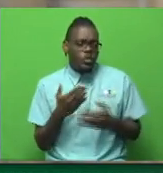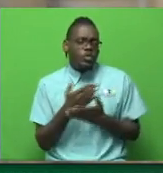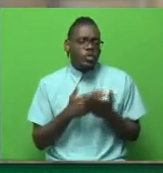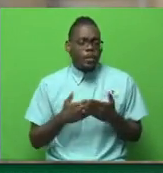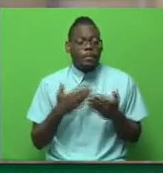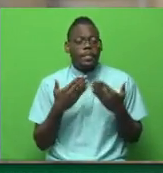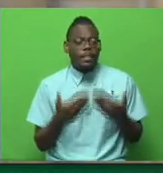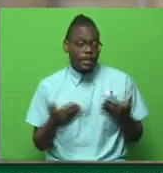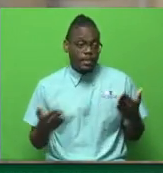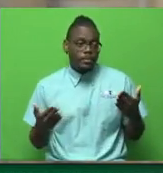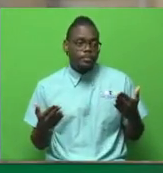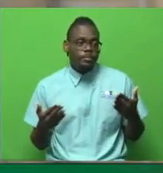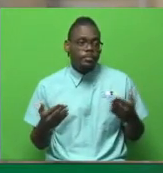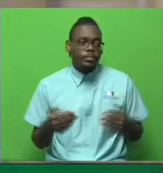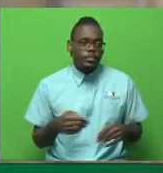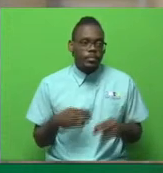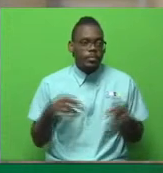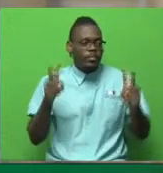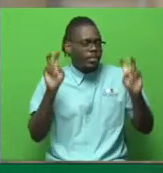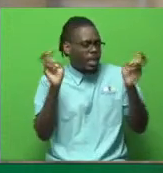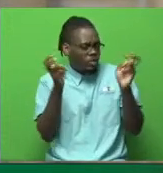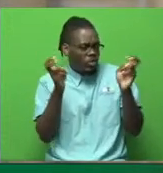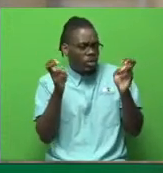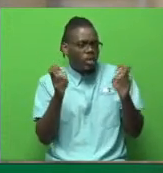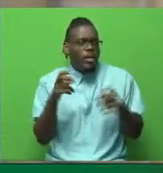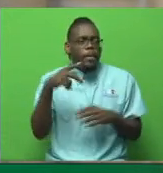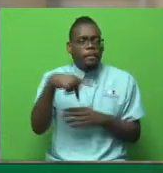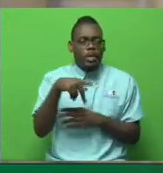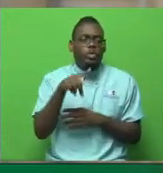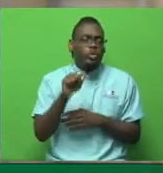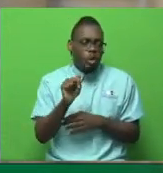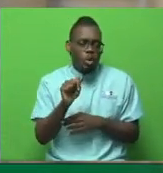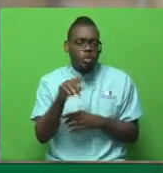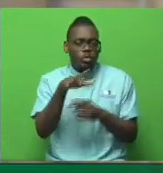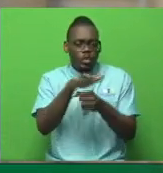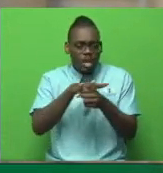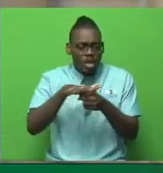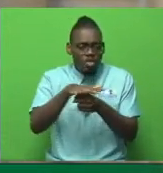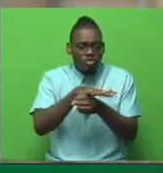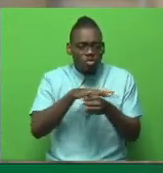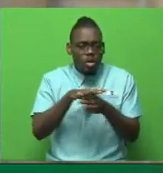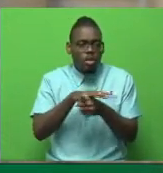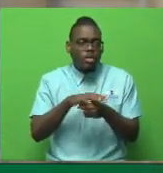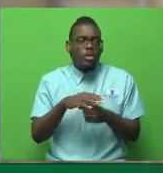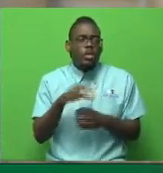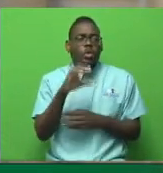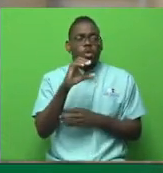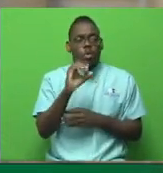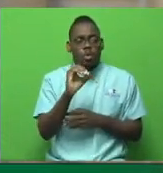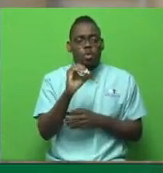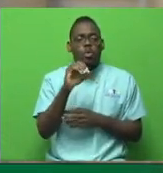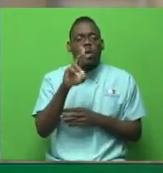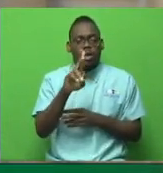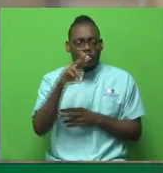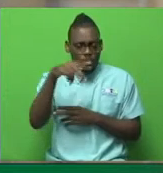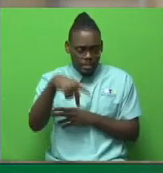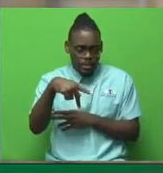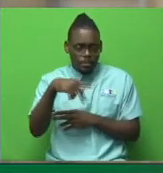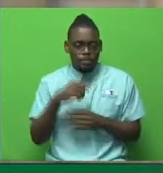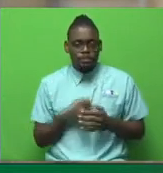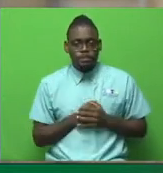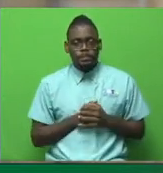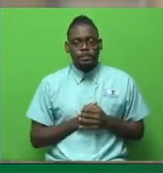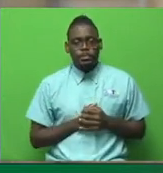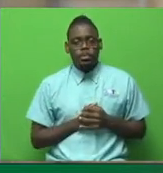Regional corporation which is managed by the UNC unfortunately Mr Deputy speaker parts of San Fernando